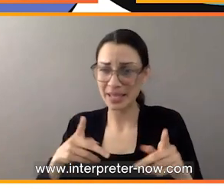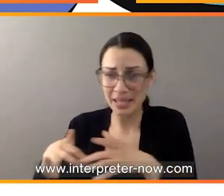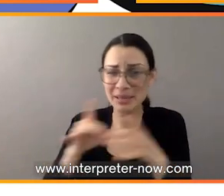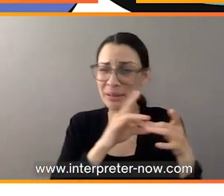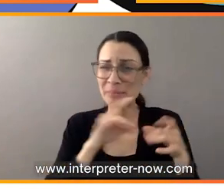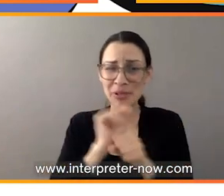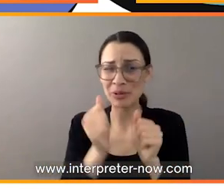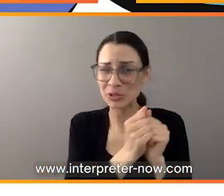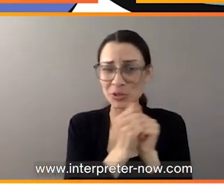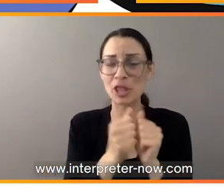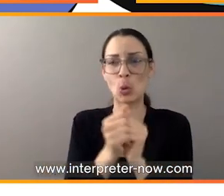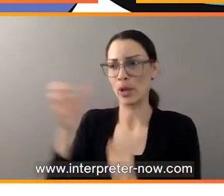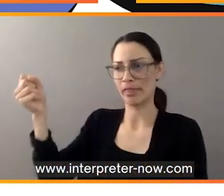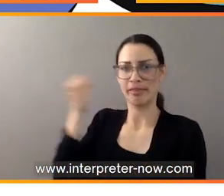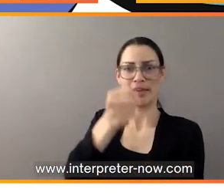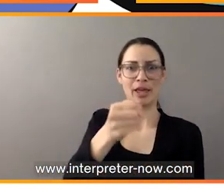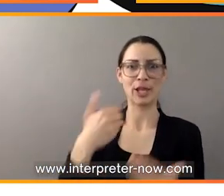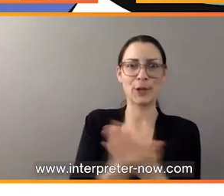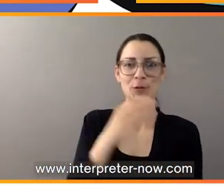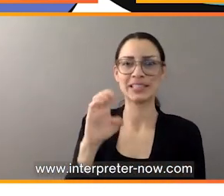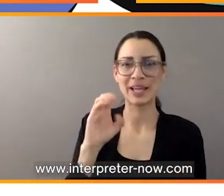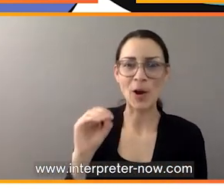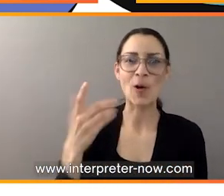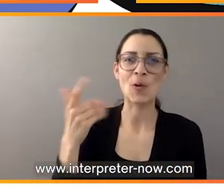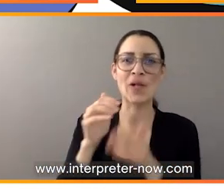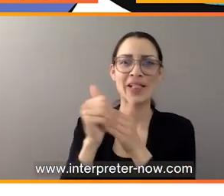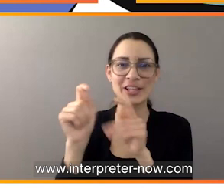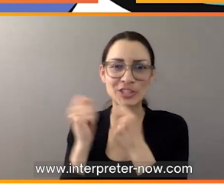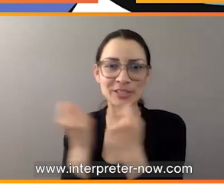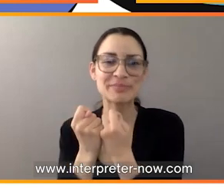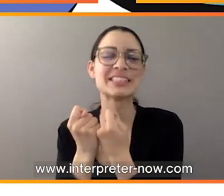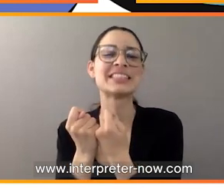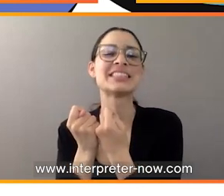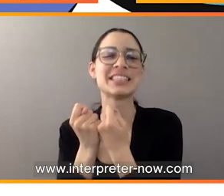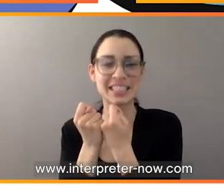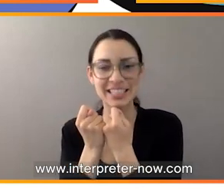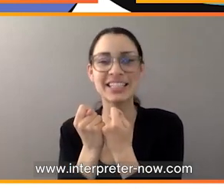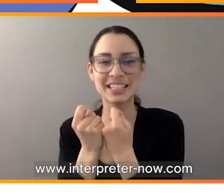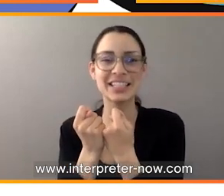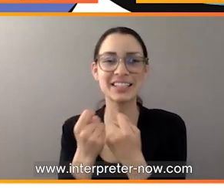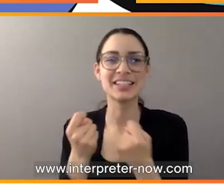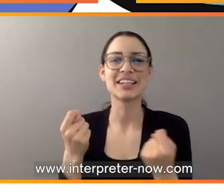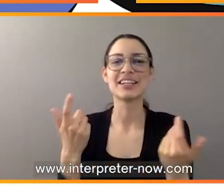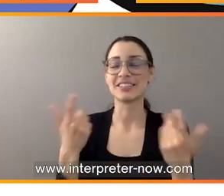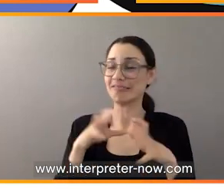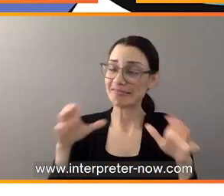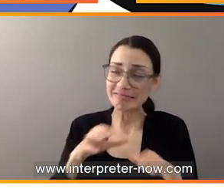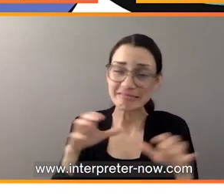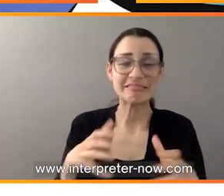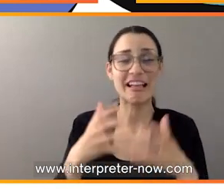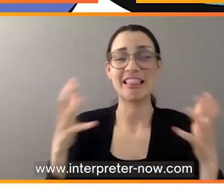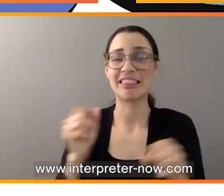know, and a way of rallying people together when, you know, this new leader, CEO, and his leadership team are coming on